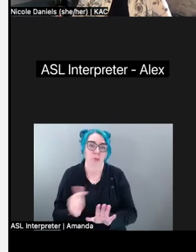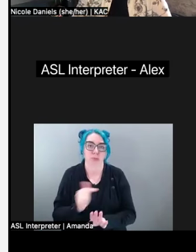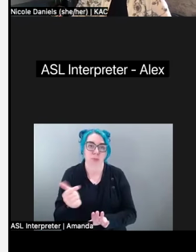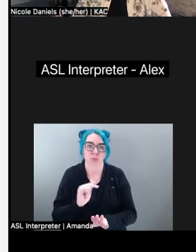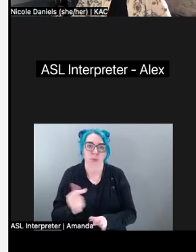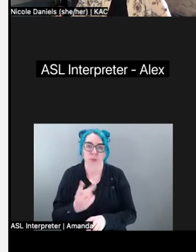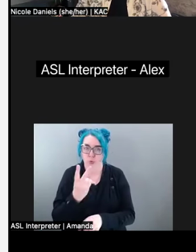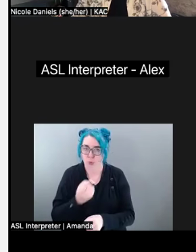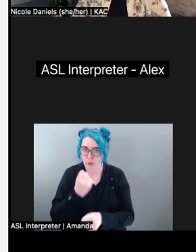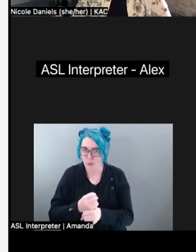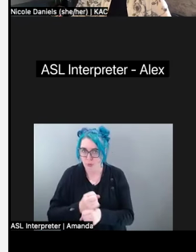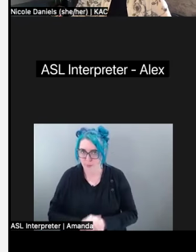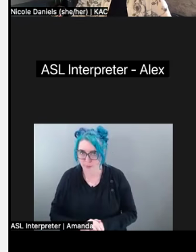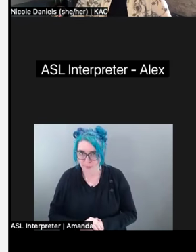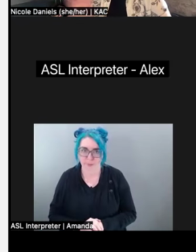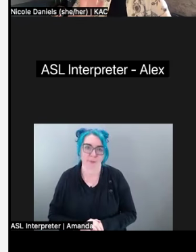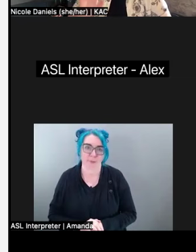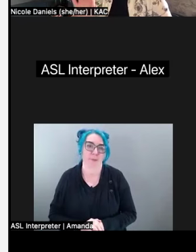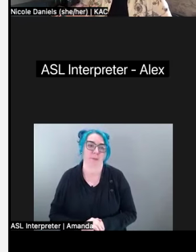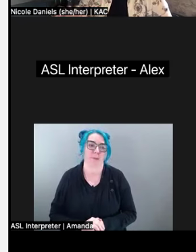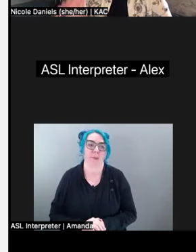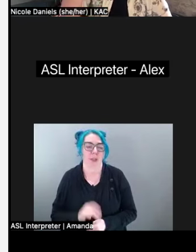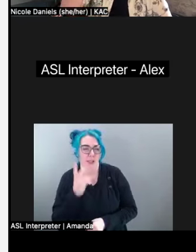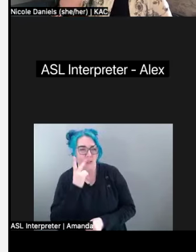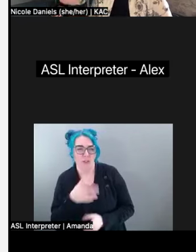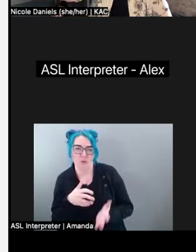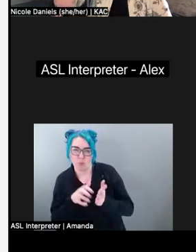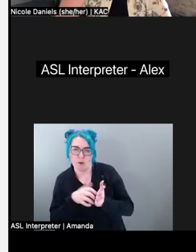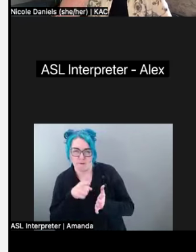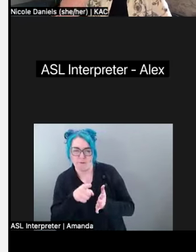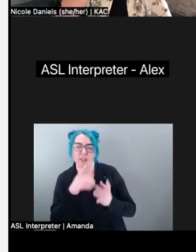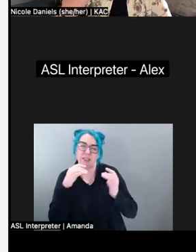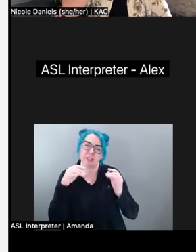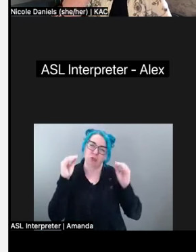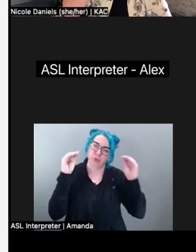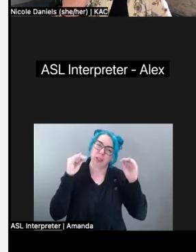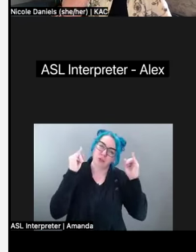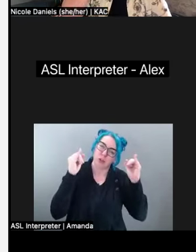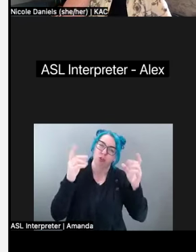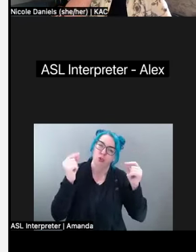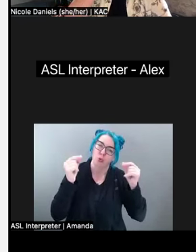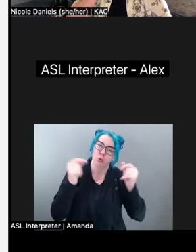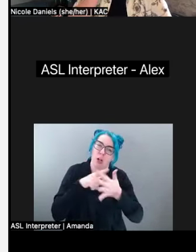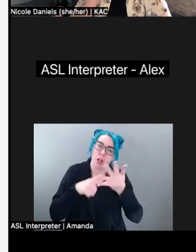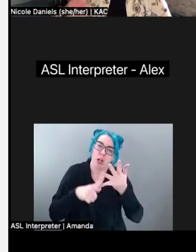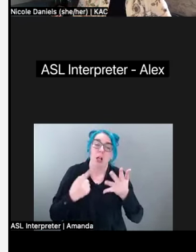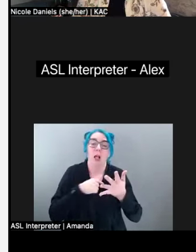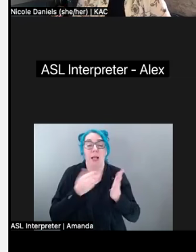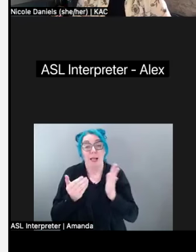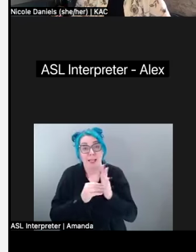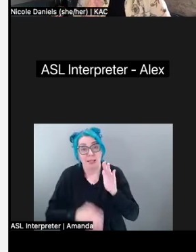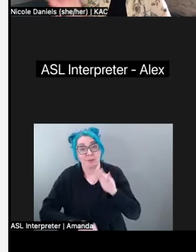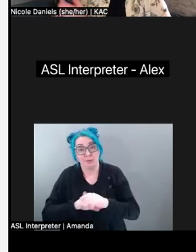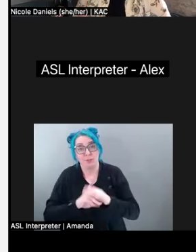This is kind of the overview. So there's some instructions there. We ask that you don't exceed 25 words per